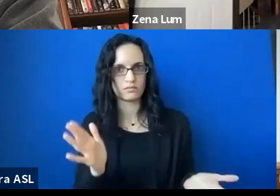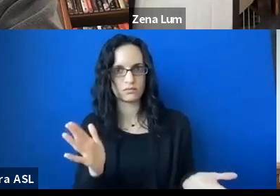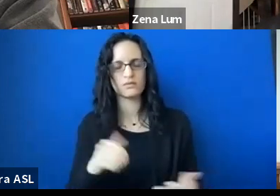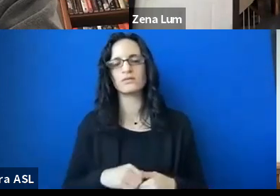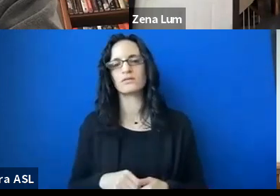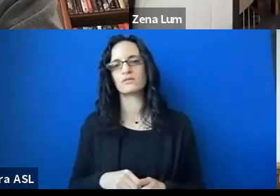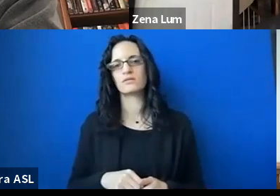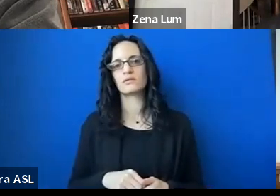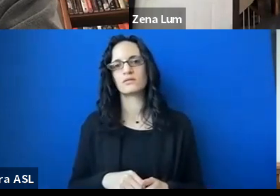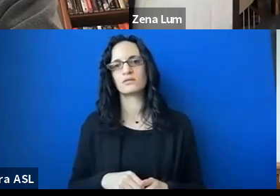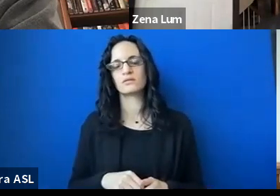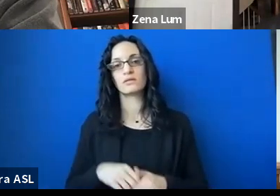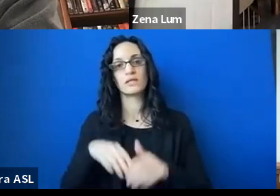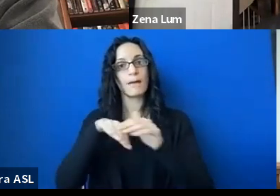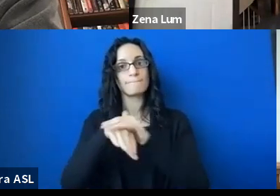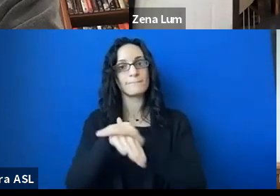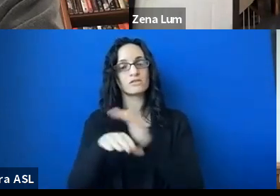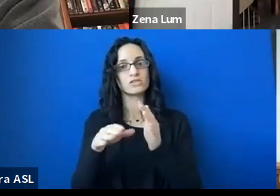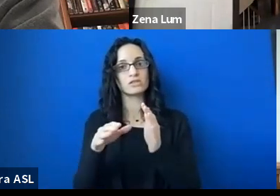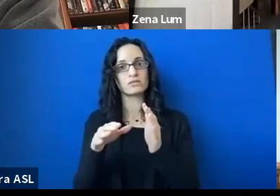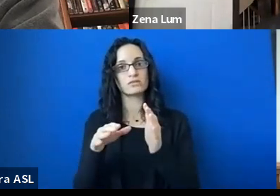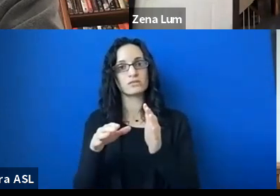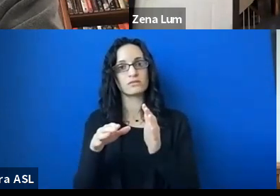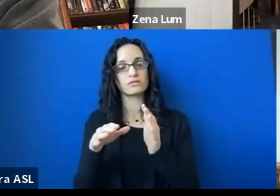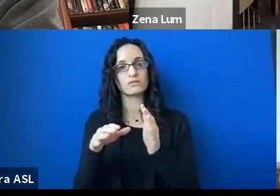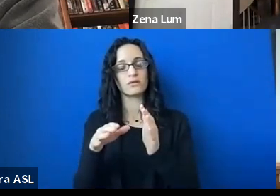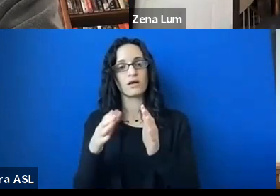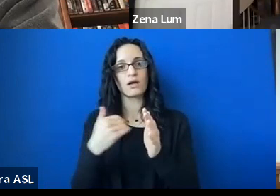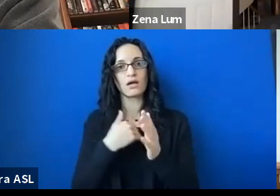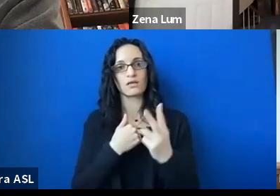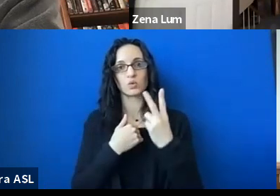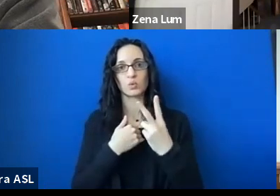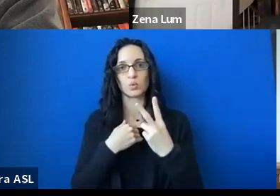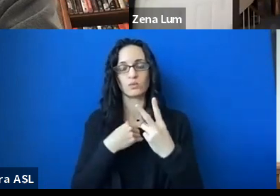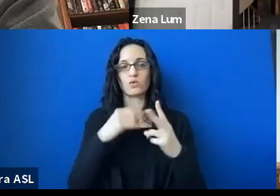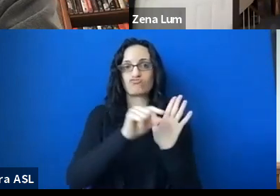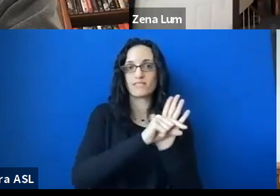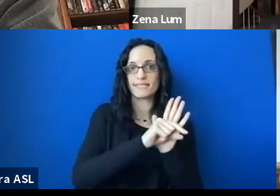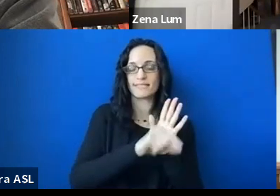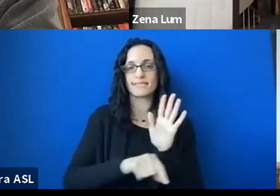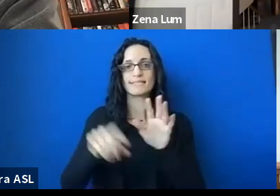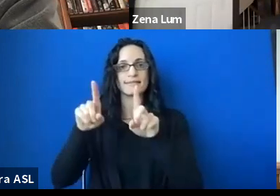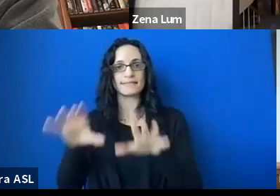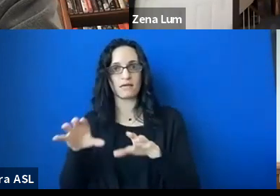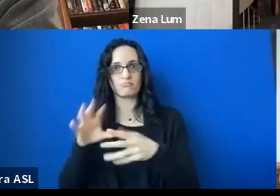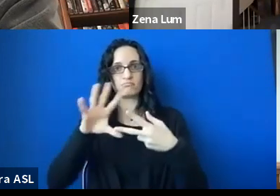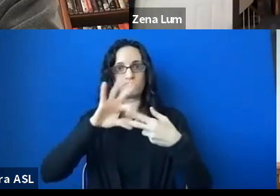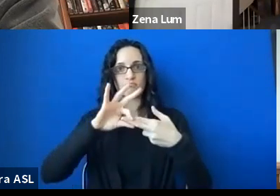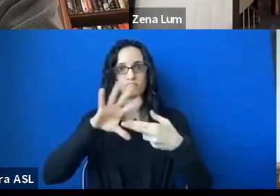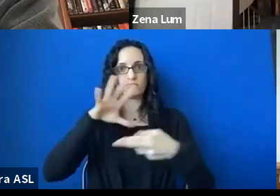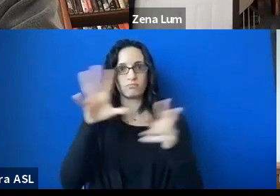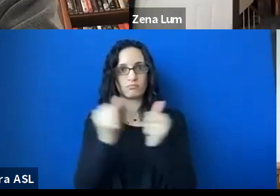The admission request has two components, grades and exams. Exams